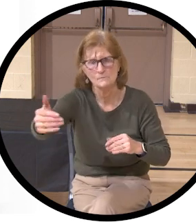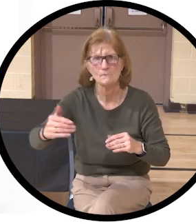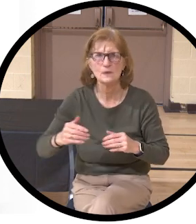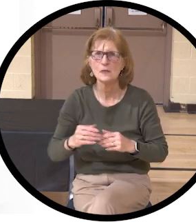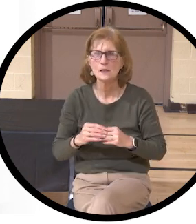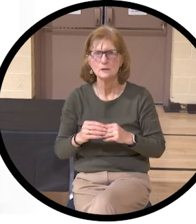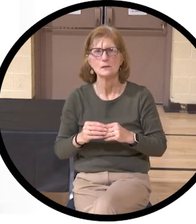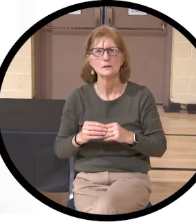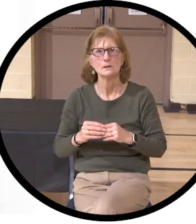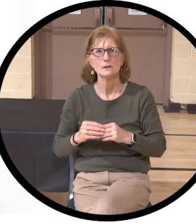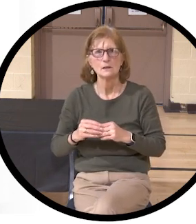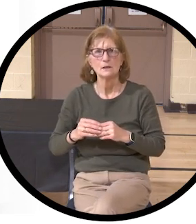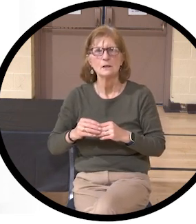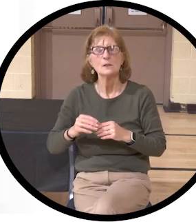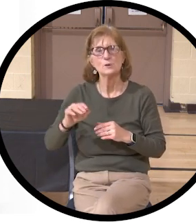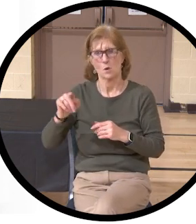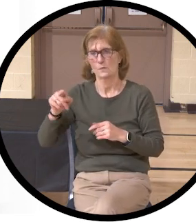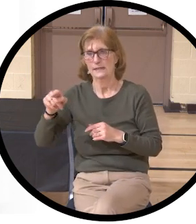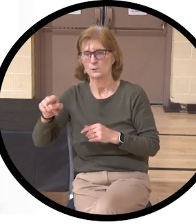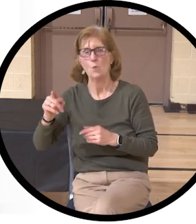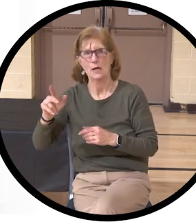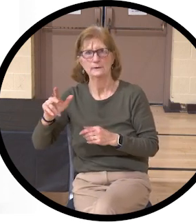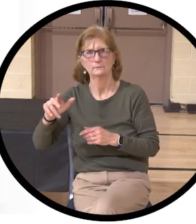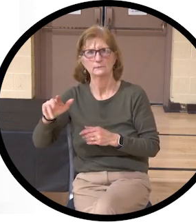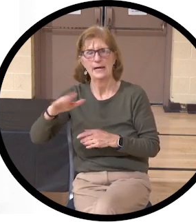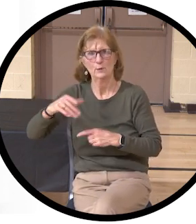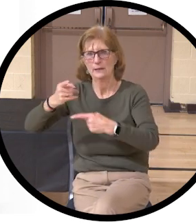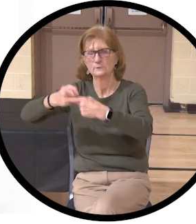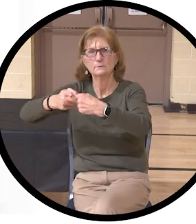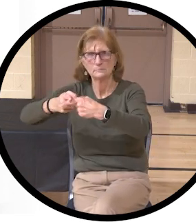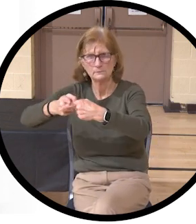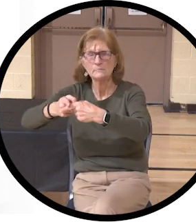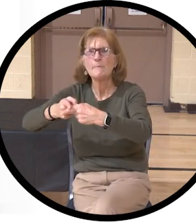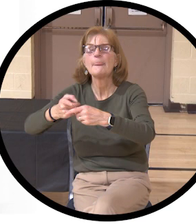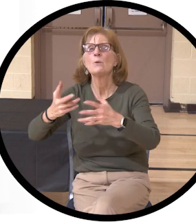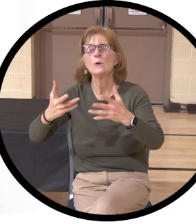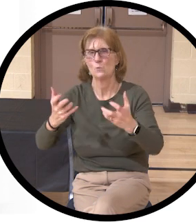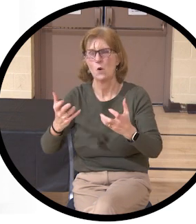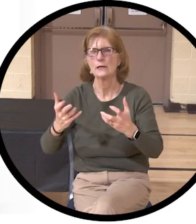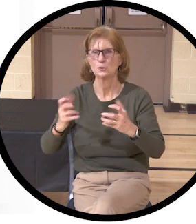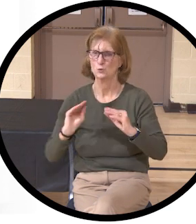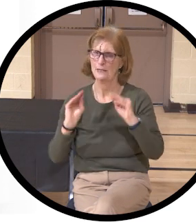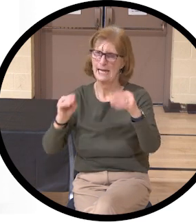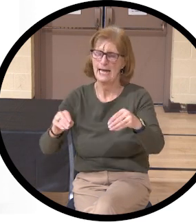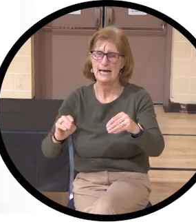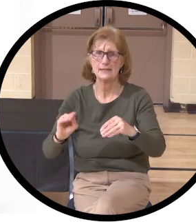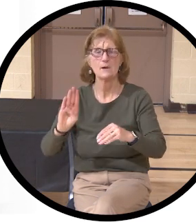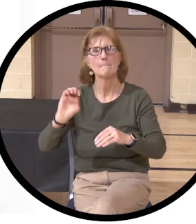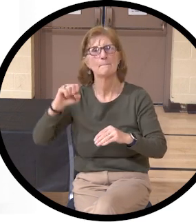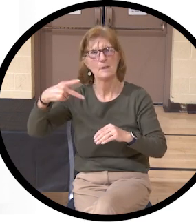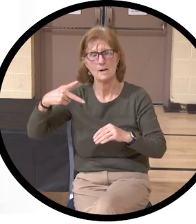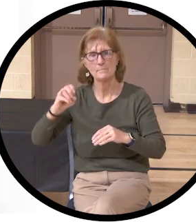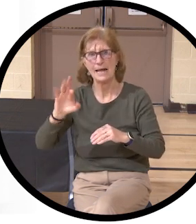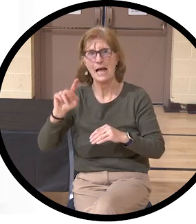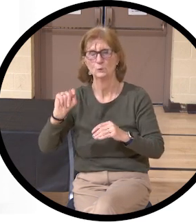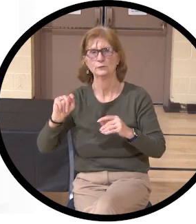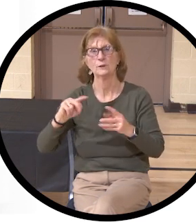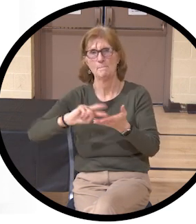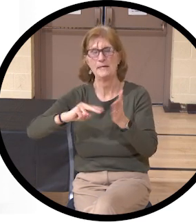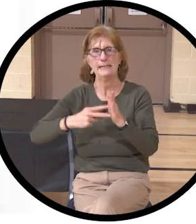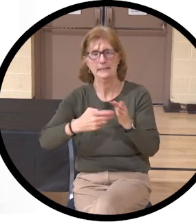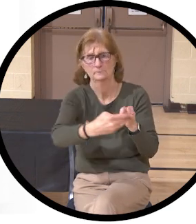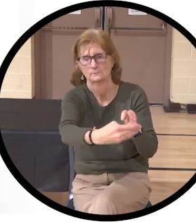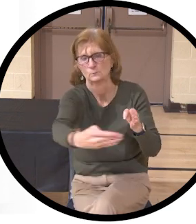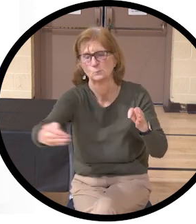At stop-controlled intersections where we're proposing bump outs, which again improves sight lines, can reduce speeds,